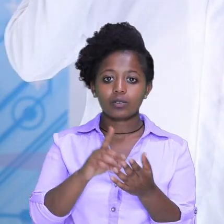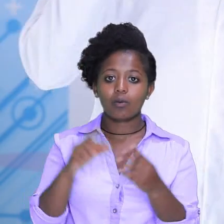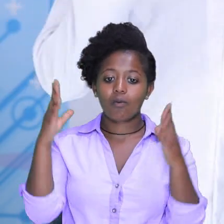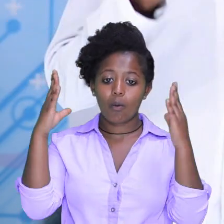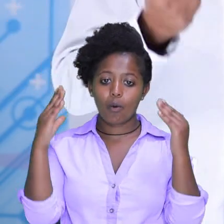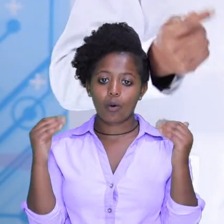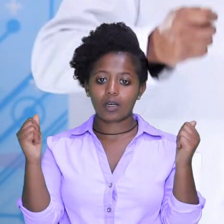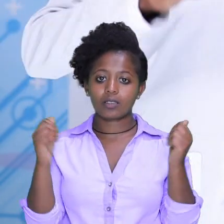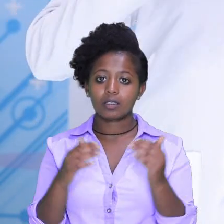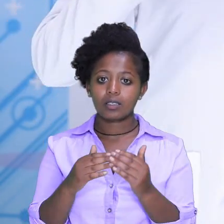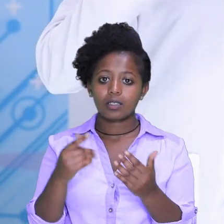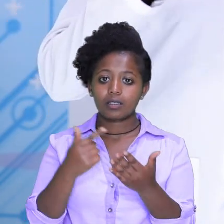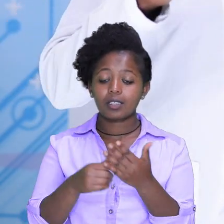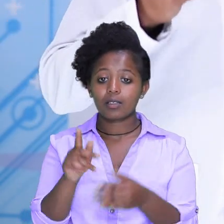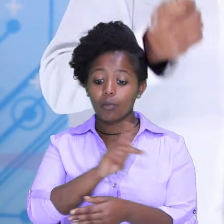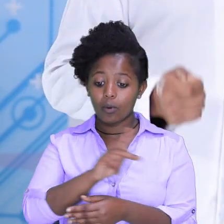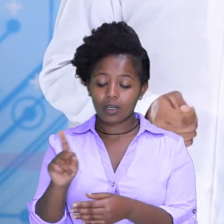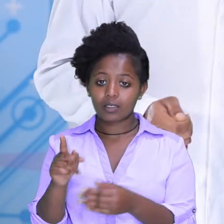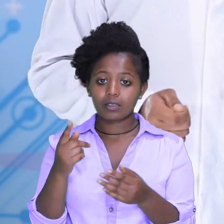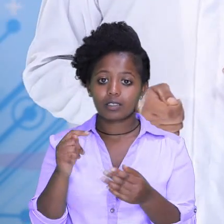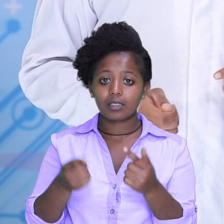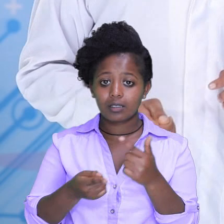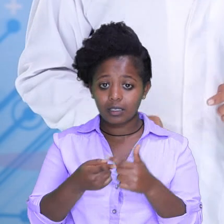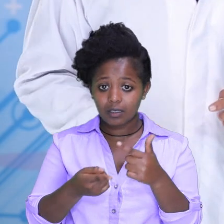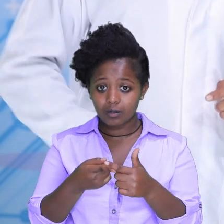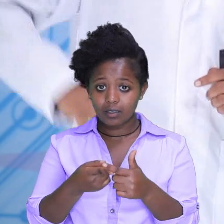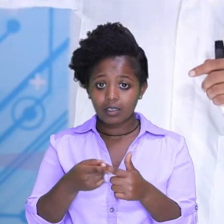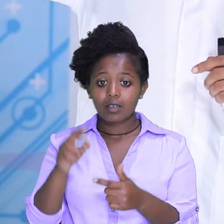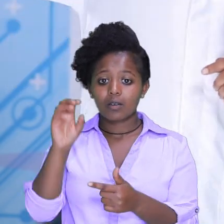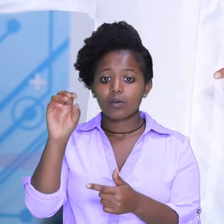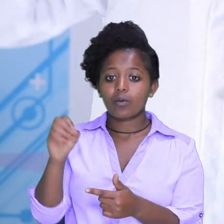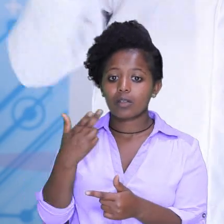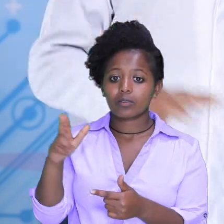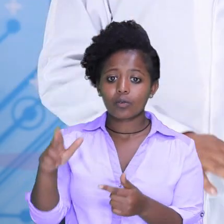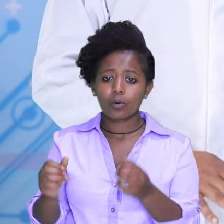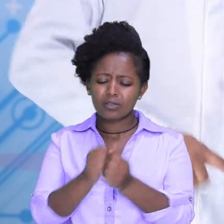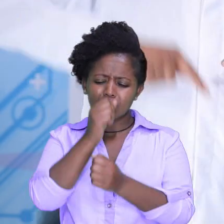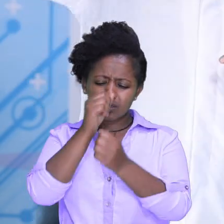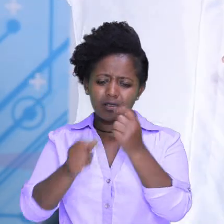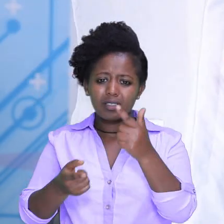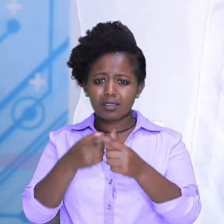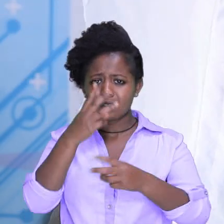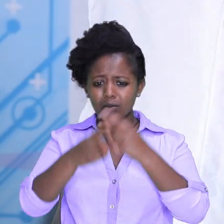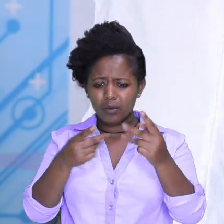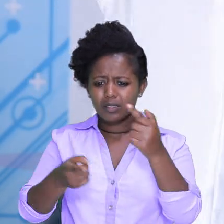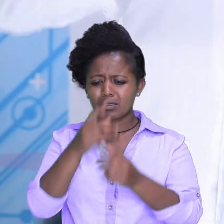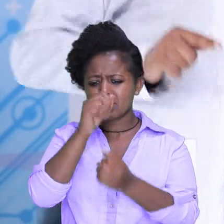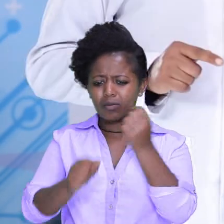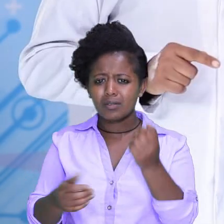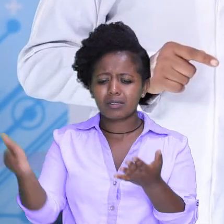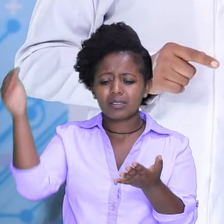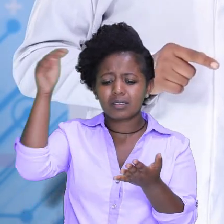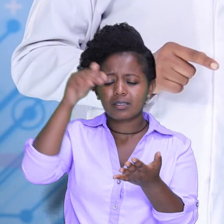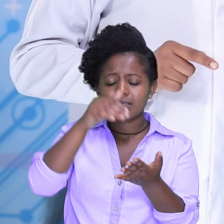one of the results of Second World War, Warsaw was totally destroyed and rebuilt again.